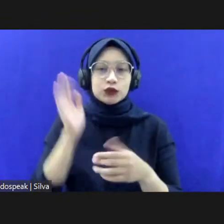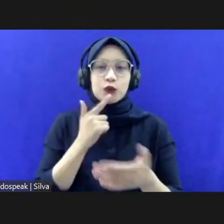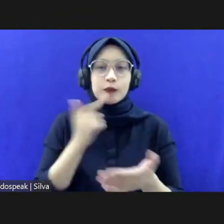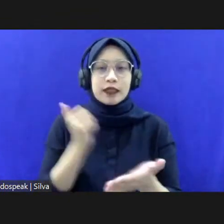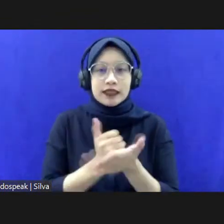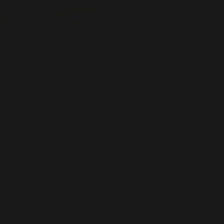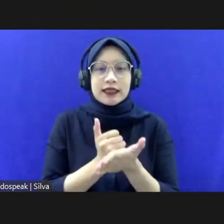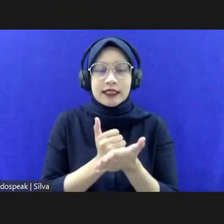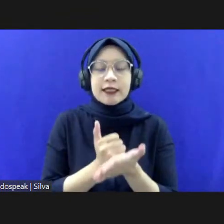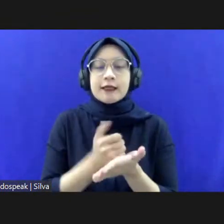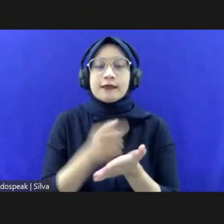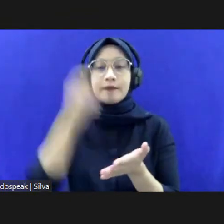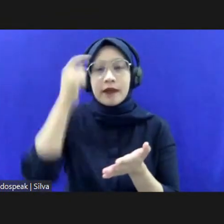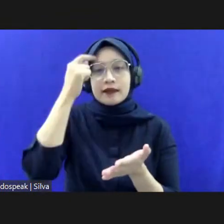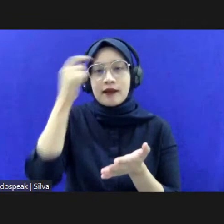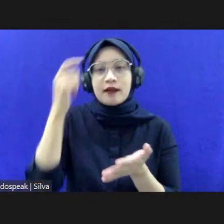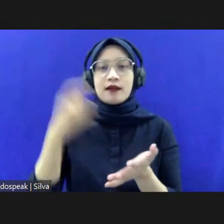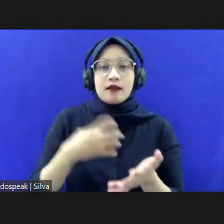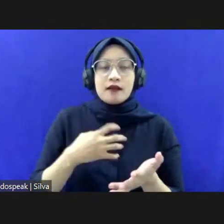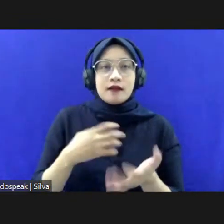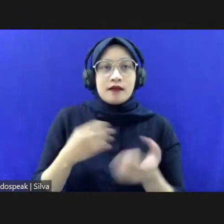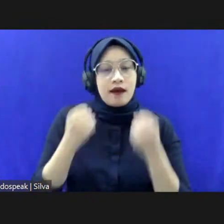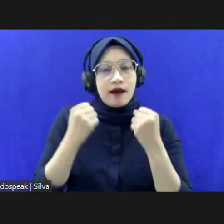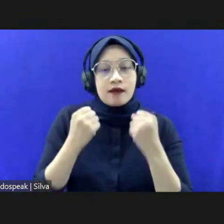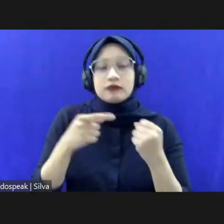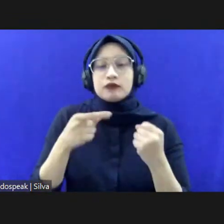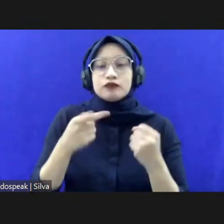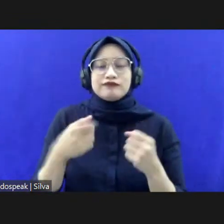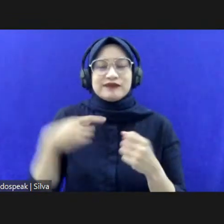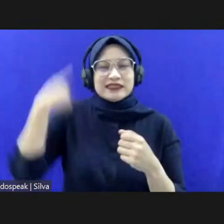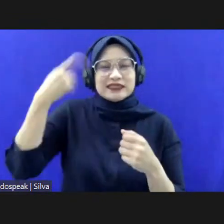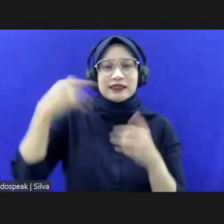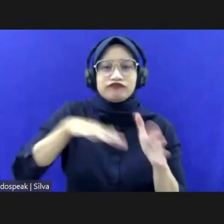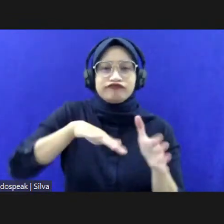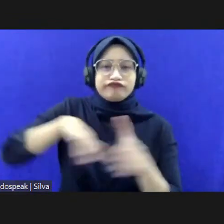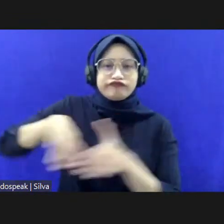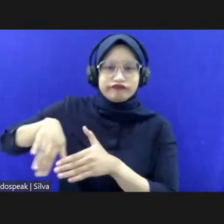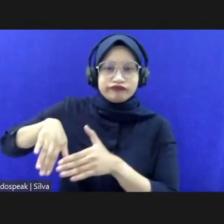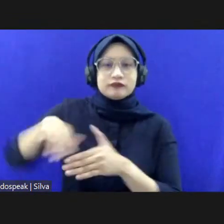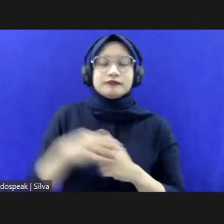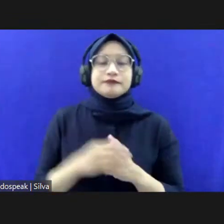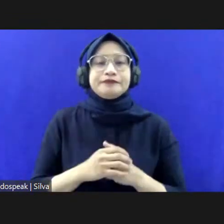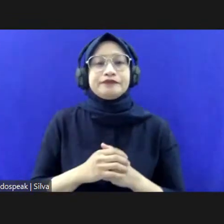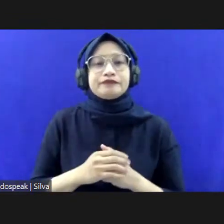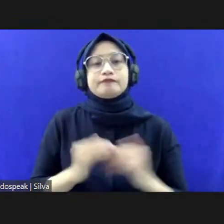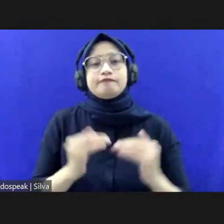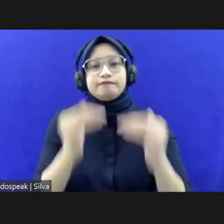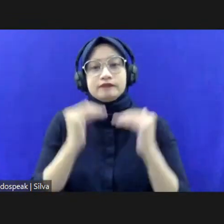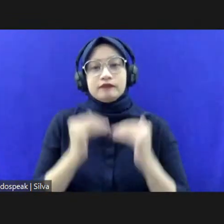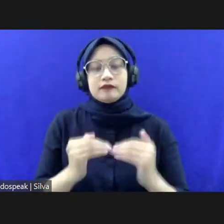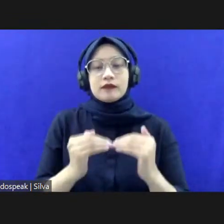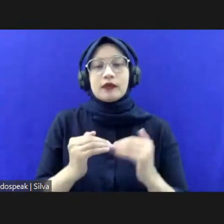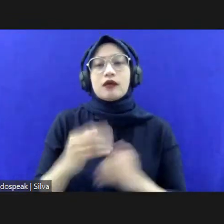yeah. All right, so moving on to the second presentation.